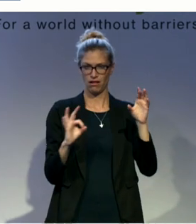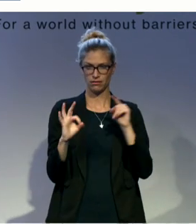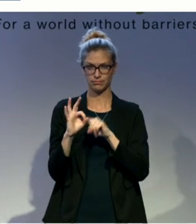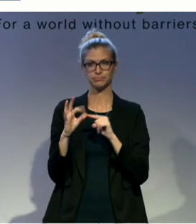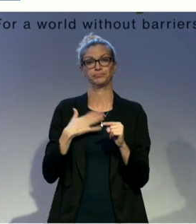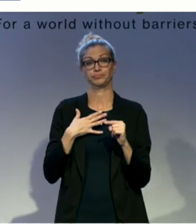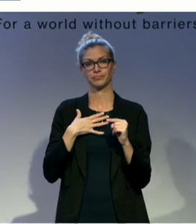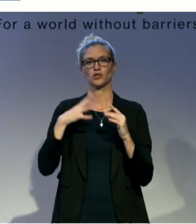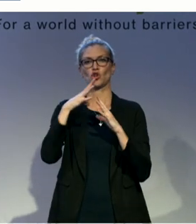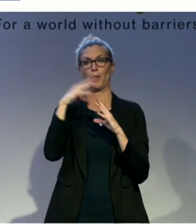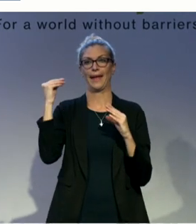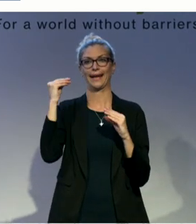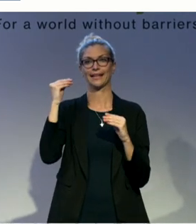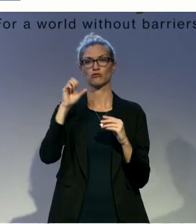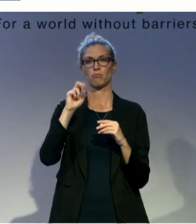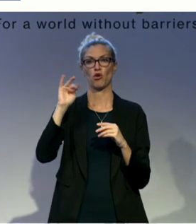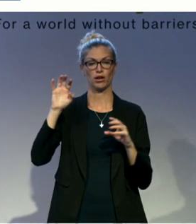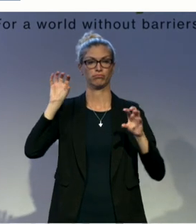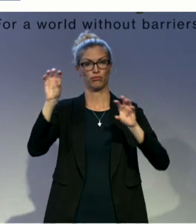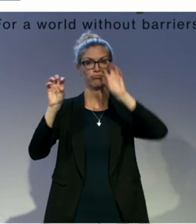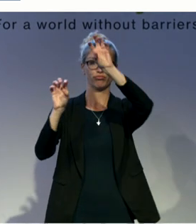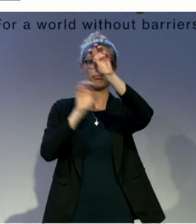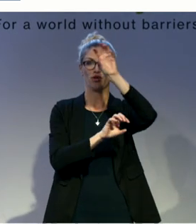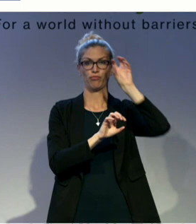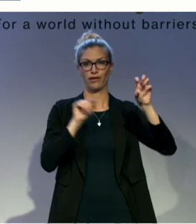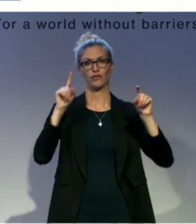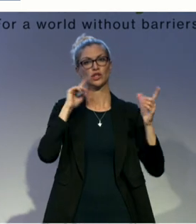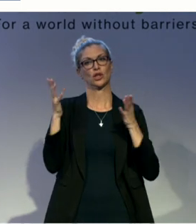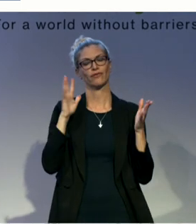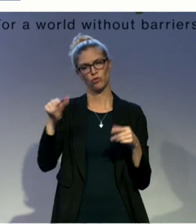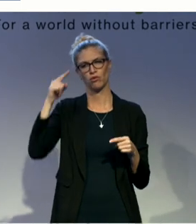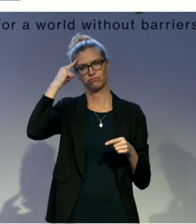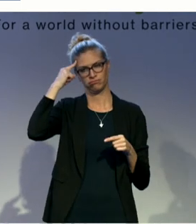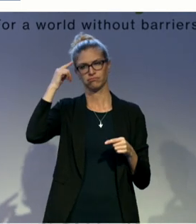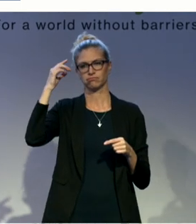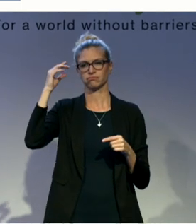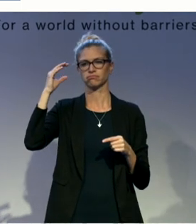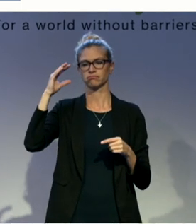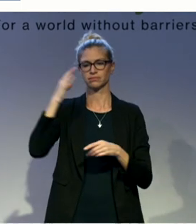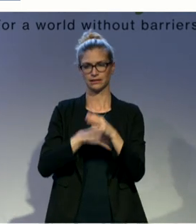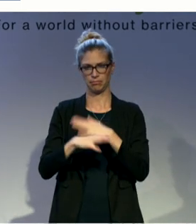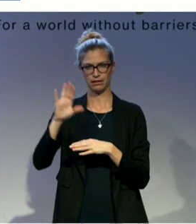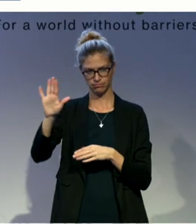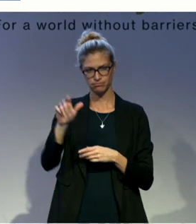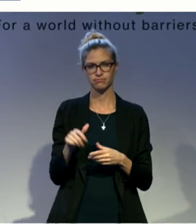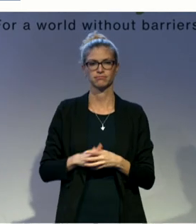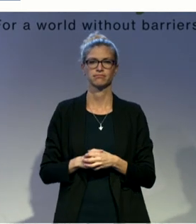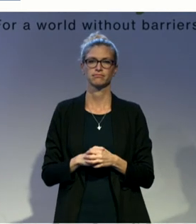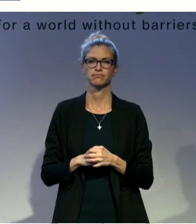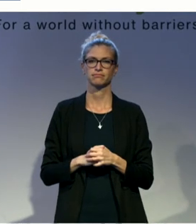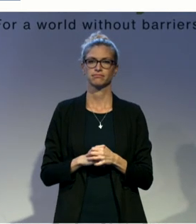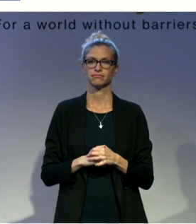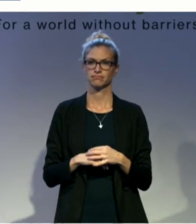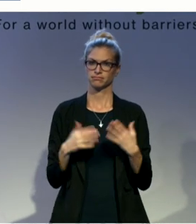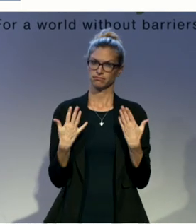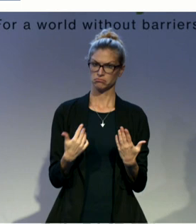developed community-based services for people with intellectual disabilities. Today's numbers say that